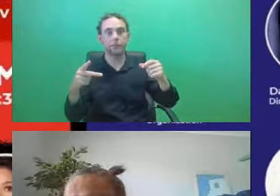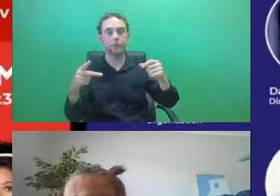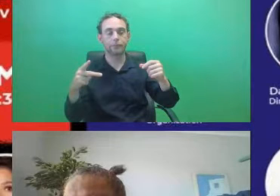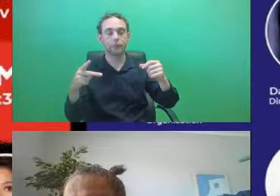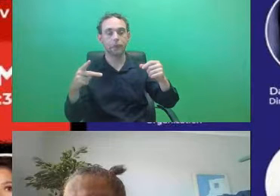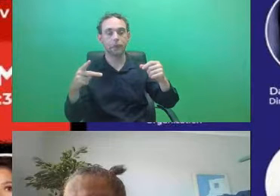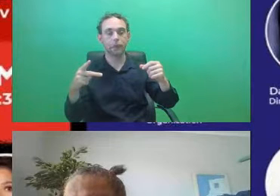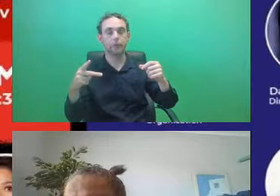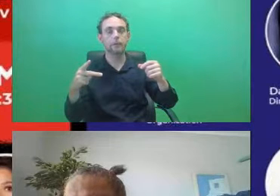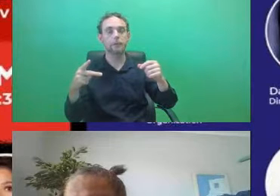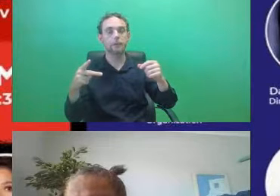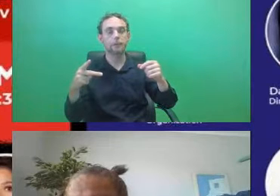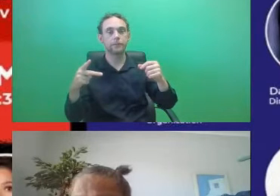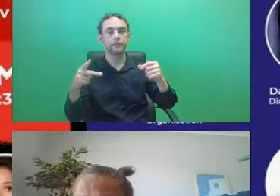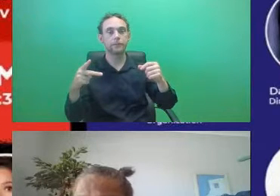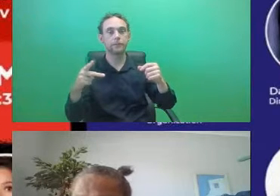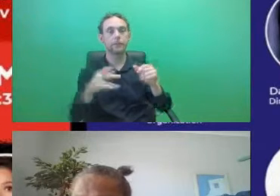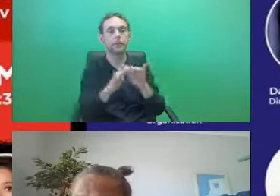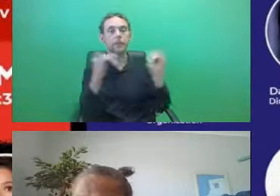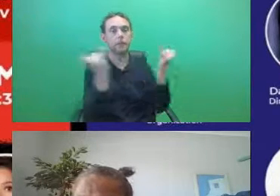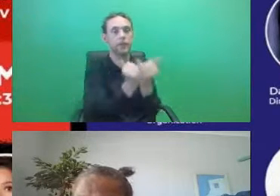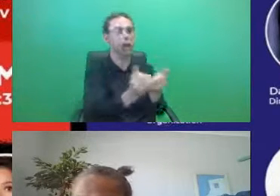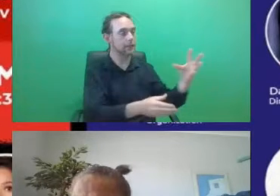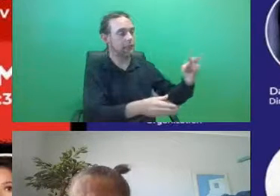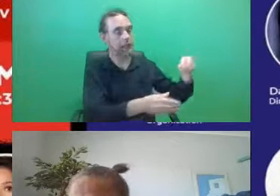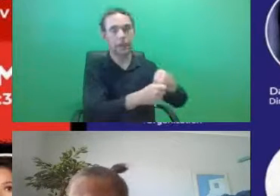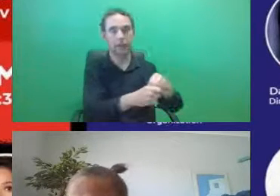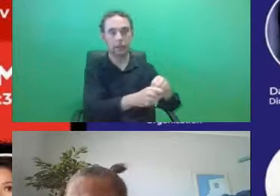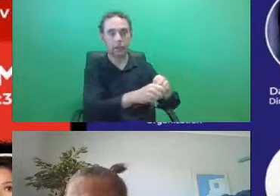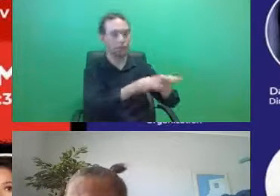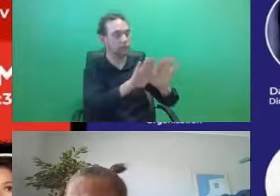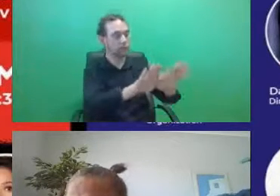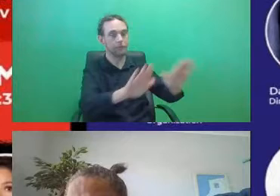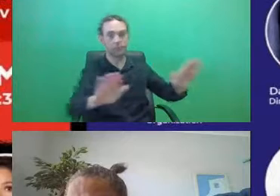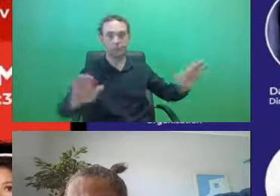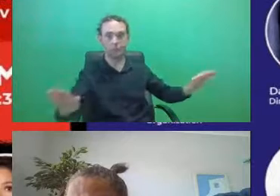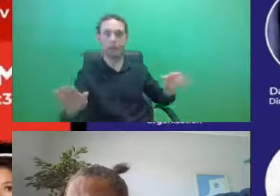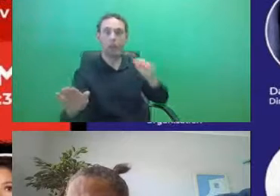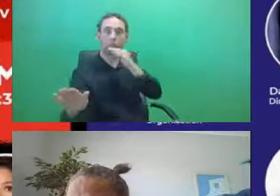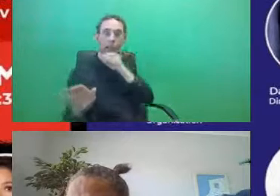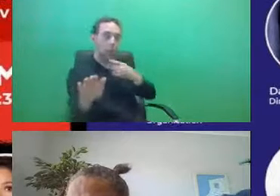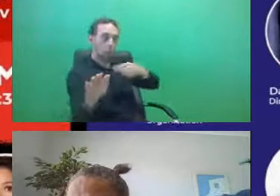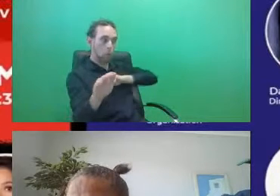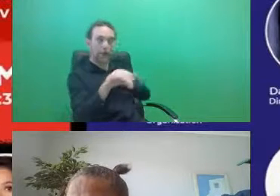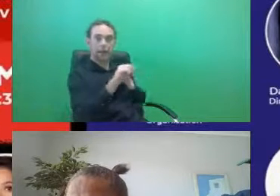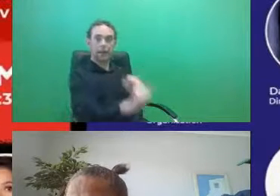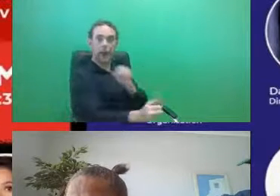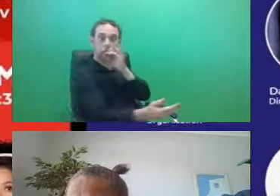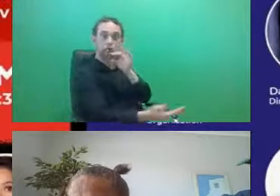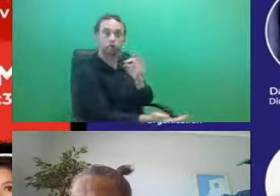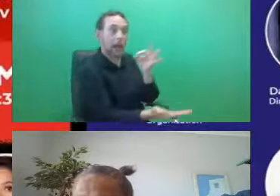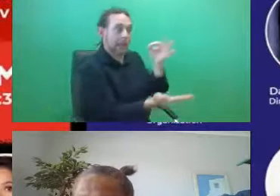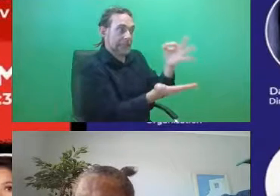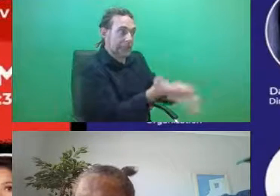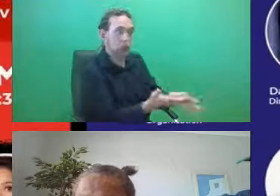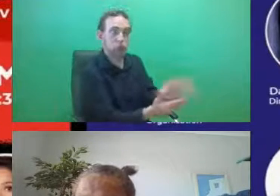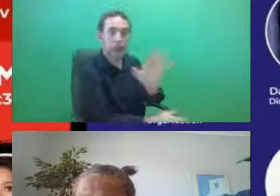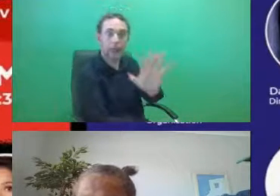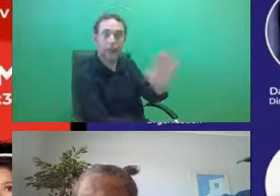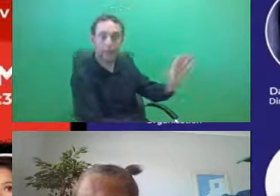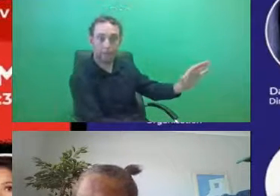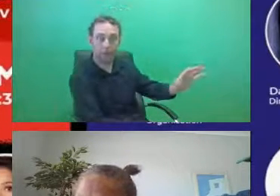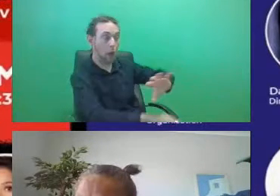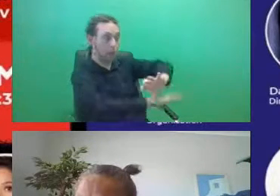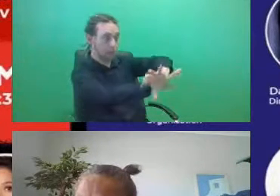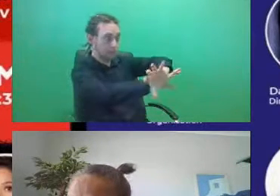to include civil society in the district development models, and they're putting forward a recommendation that as a province,